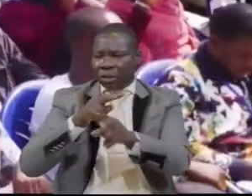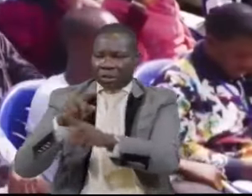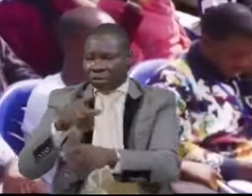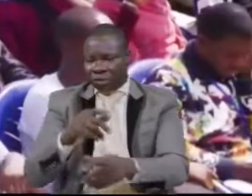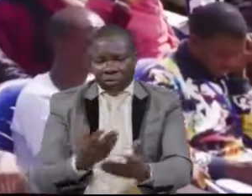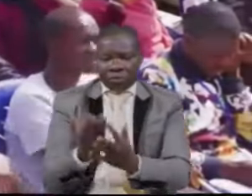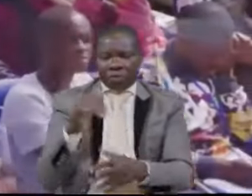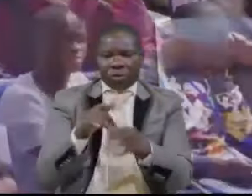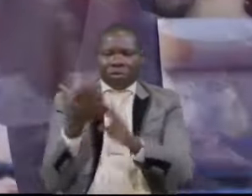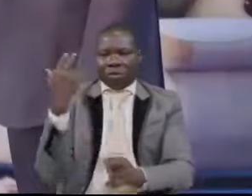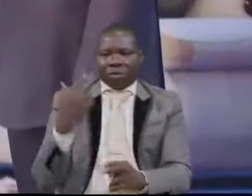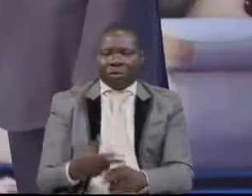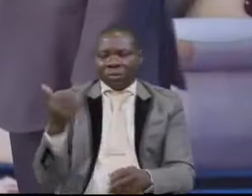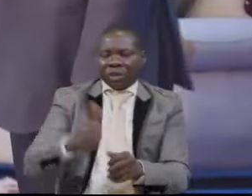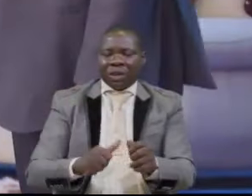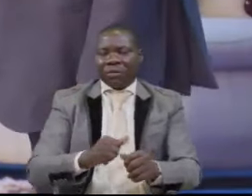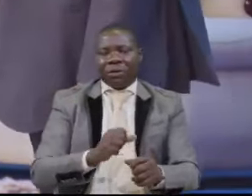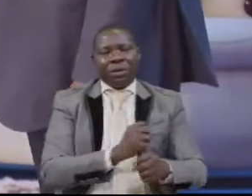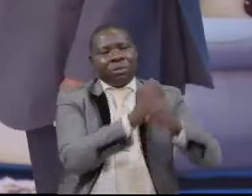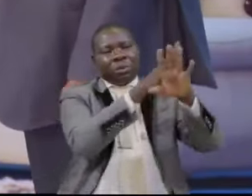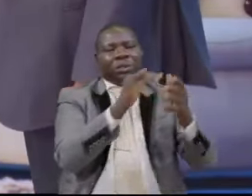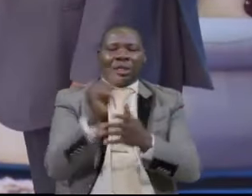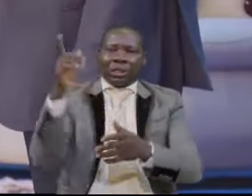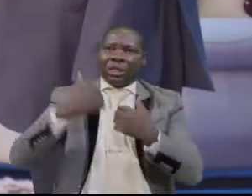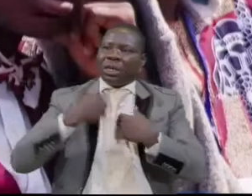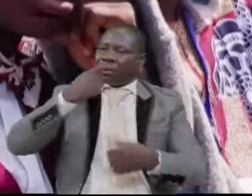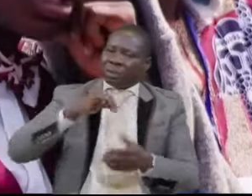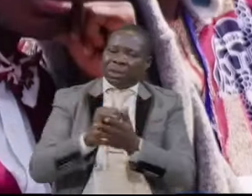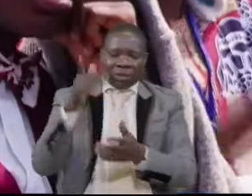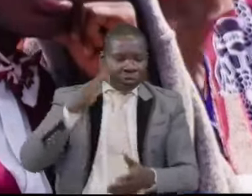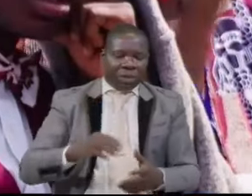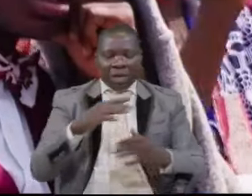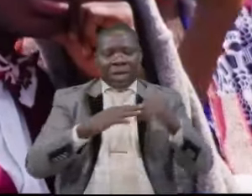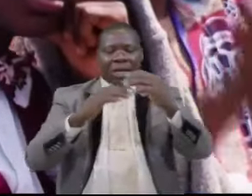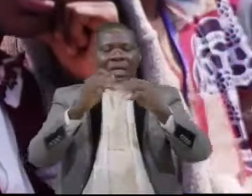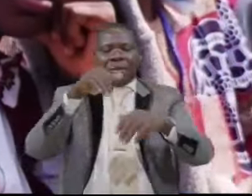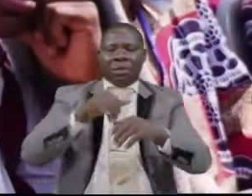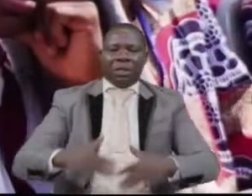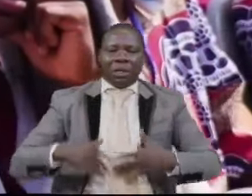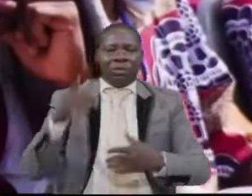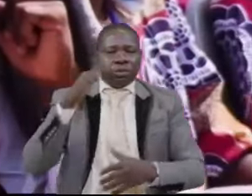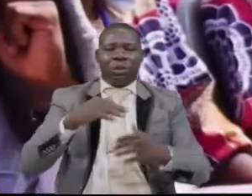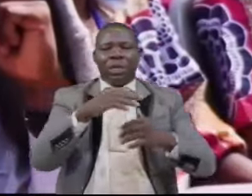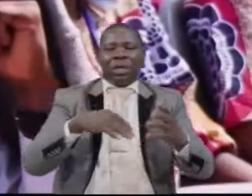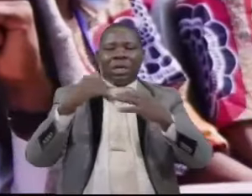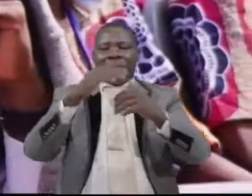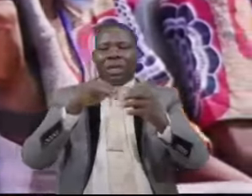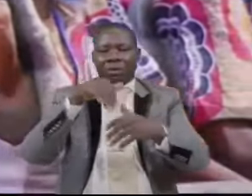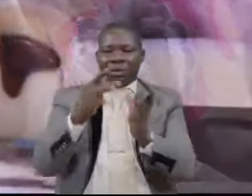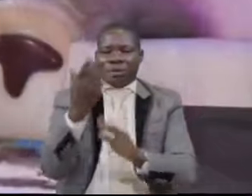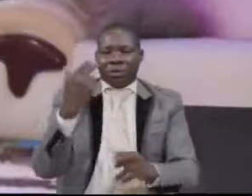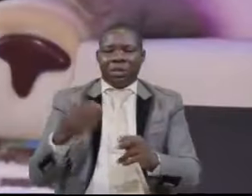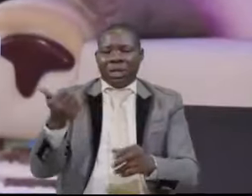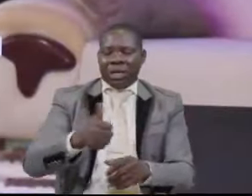has ordained, you will climb in life, you will climb. Every place he has ordained, you will get to in